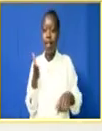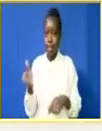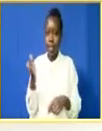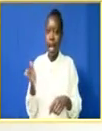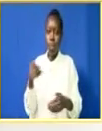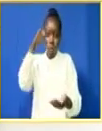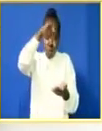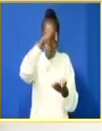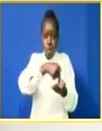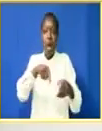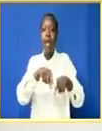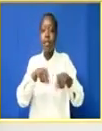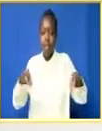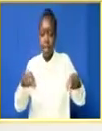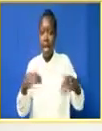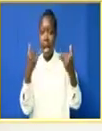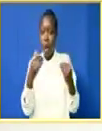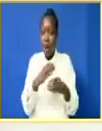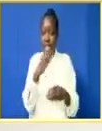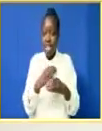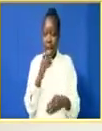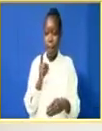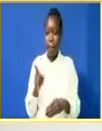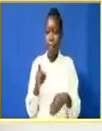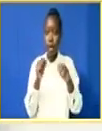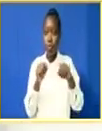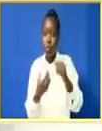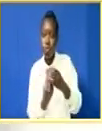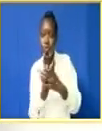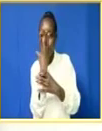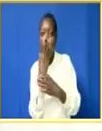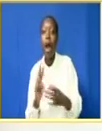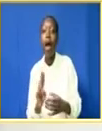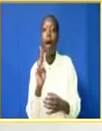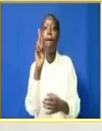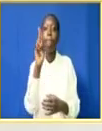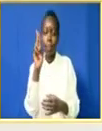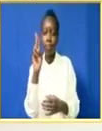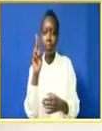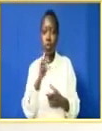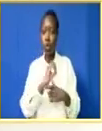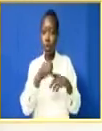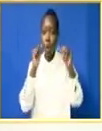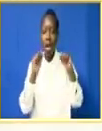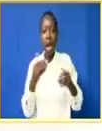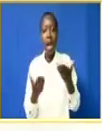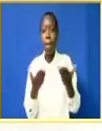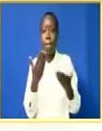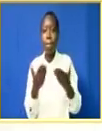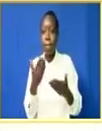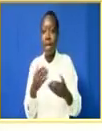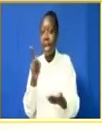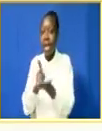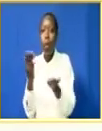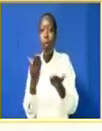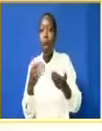that tree or that stem so that it grows up or even maybe you can even hang it on the fence, on the hedge.